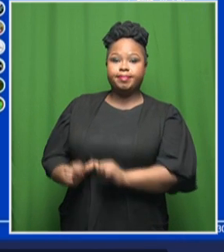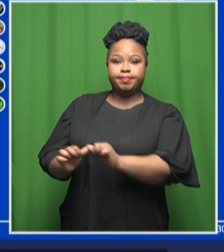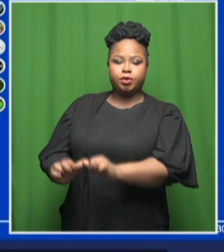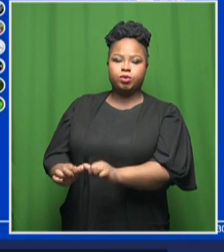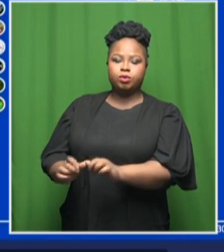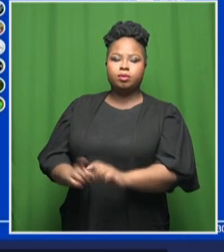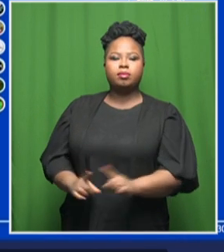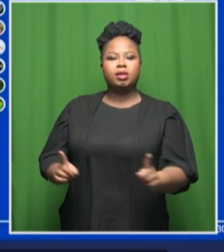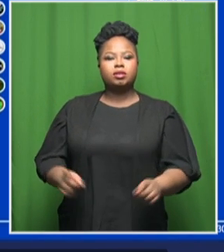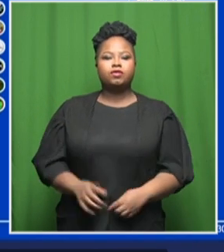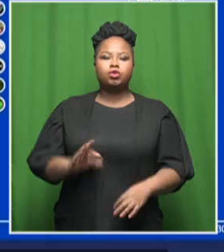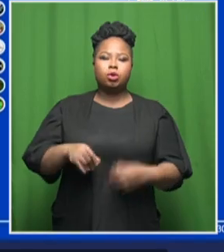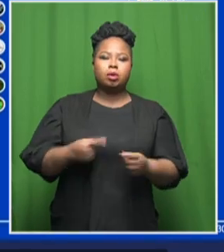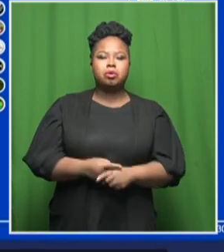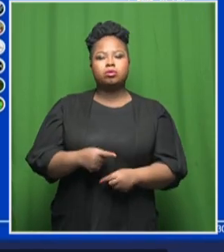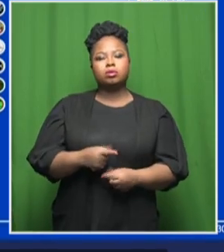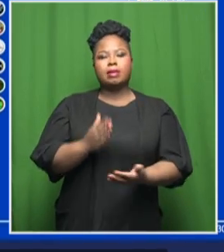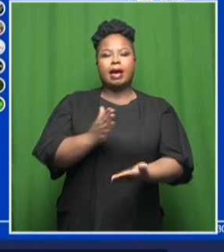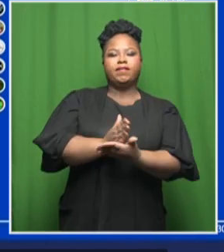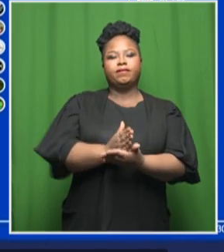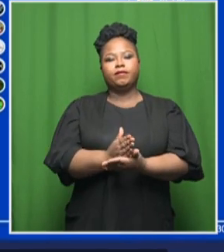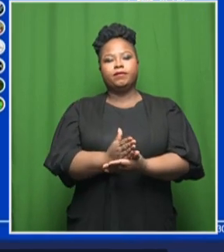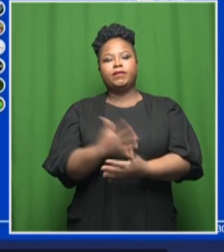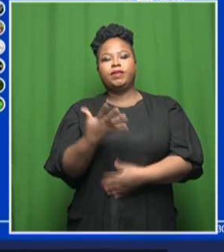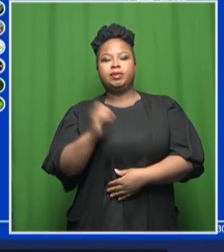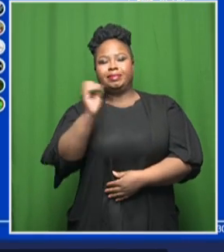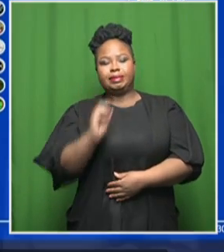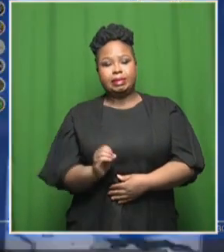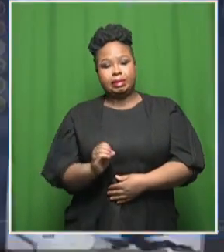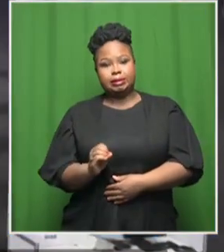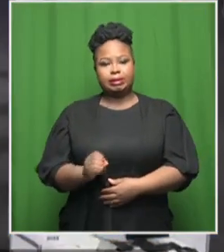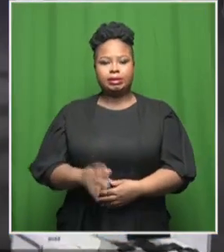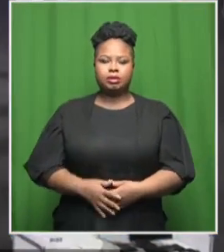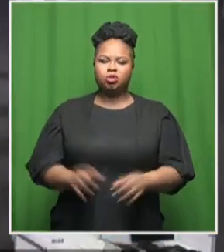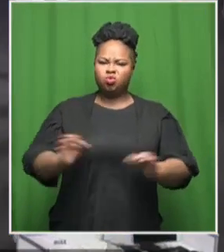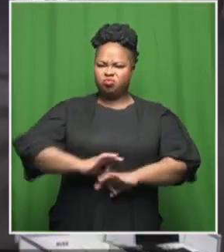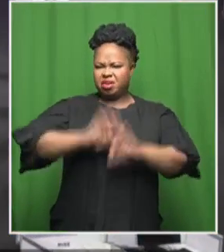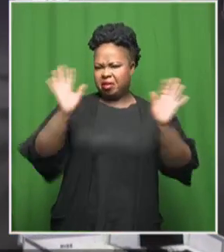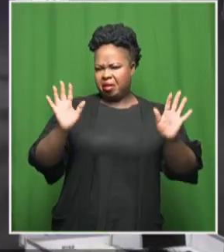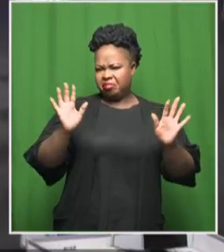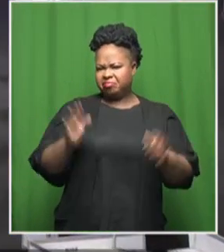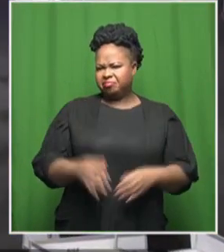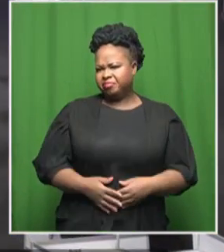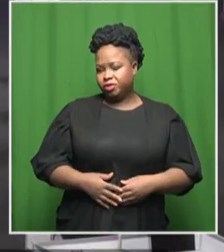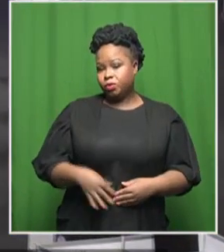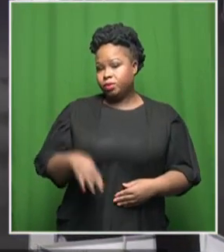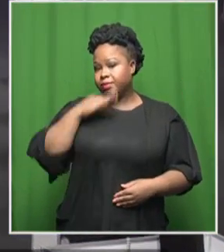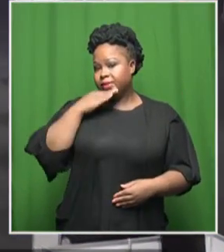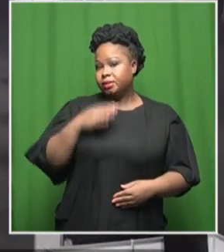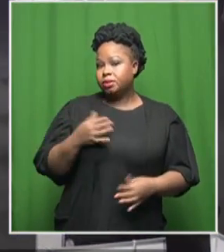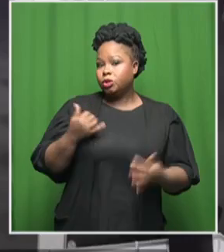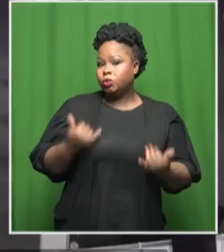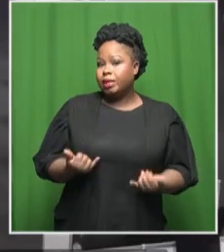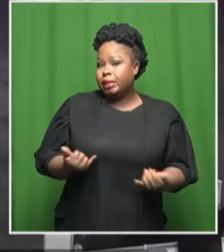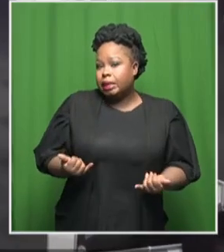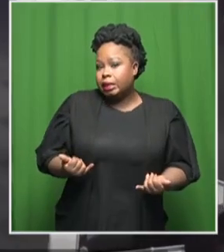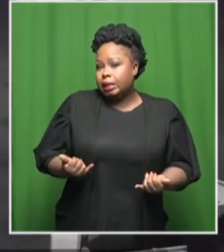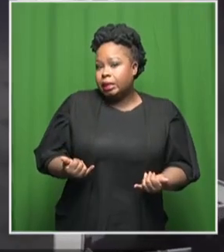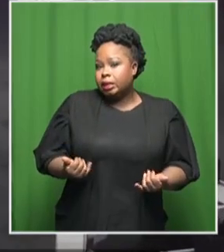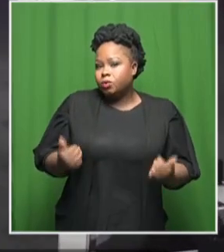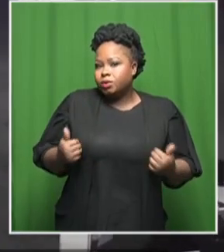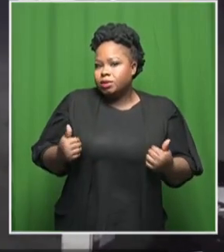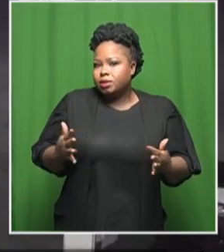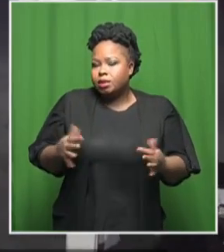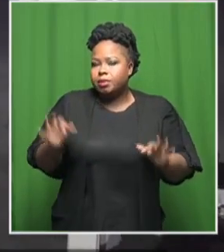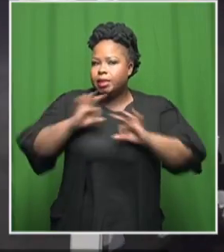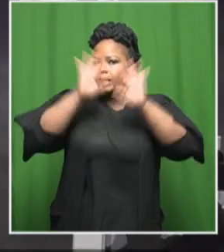when you talk about midway, when you talk about things really giving us a clearer picture, are we talking today still? Can we start getting a